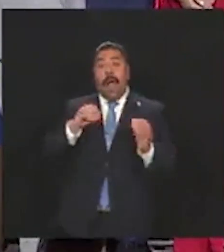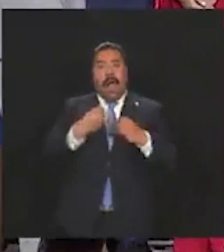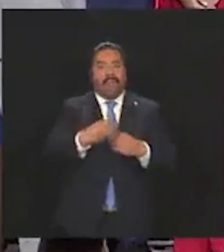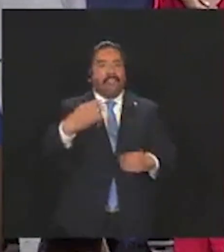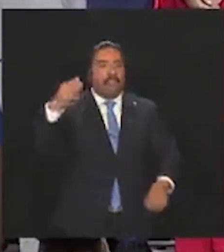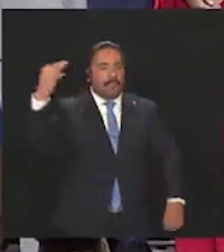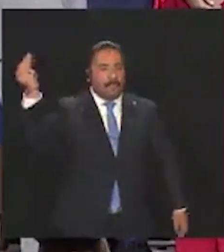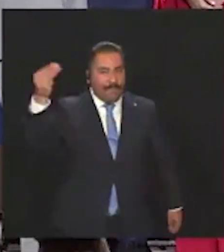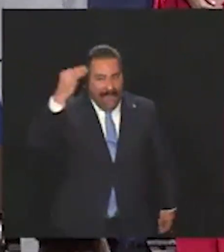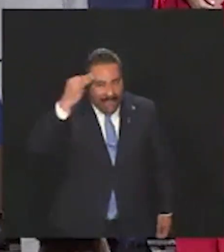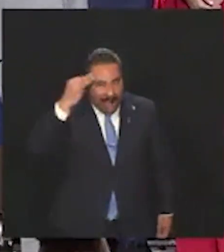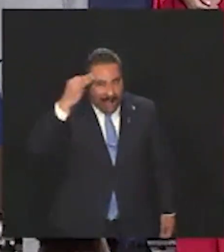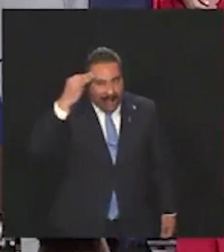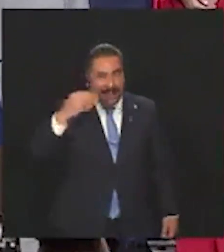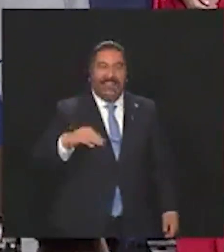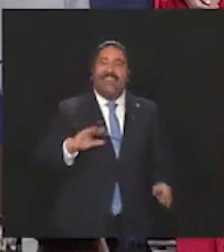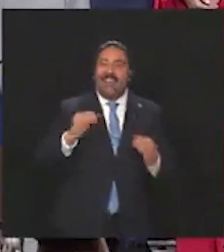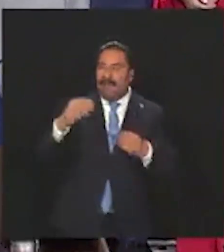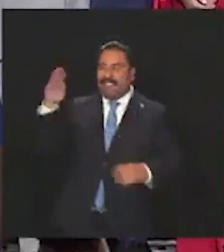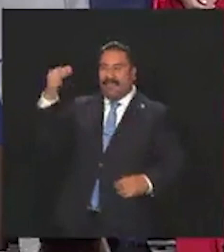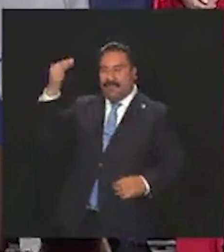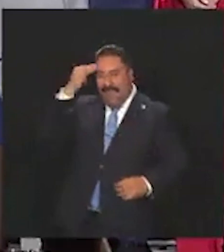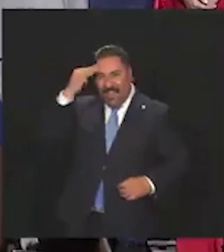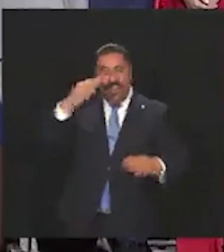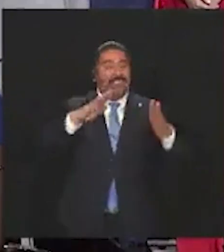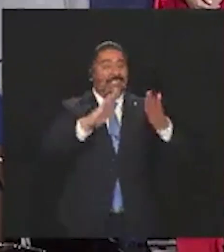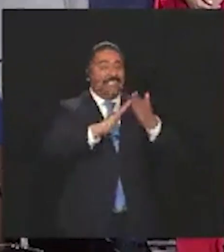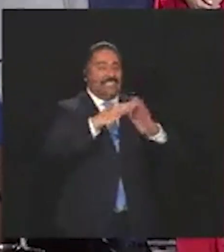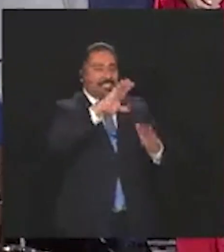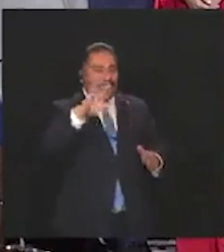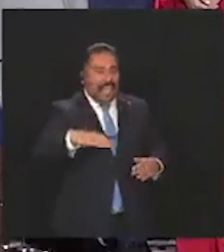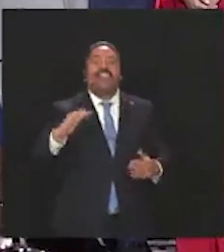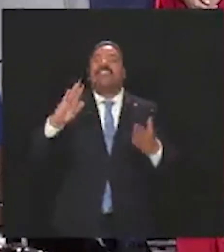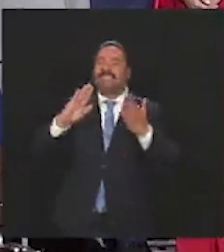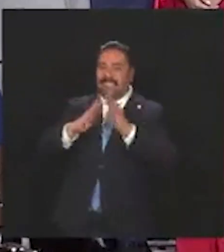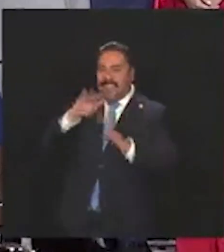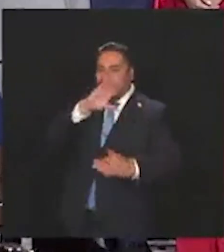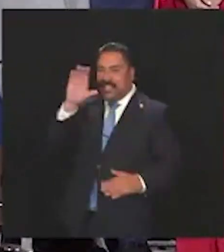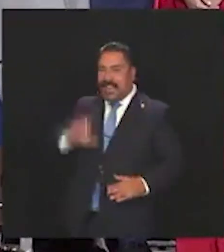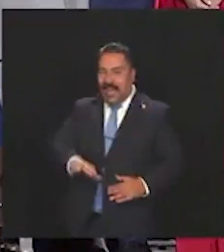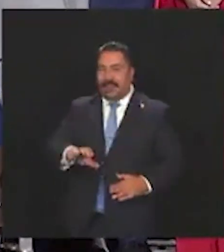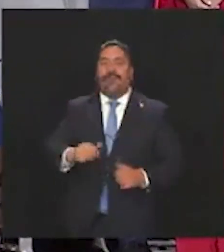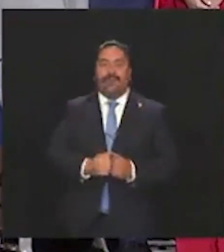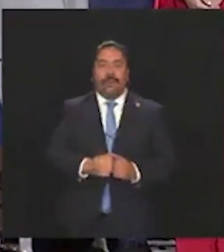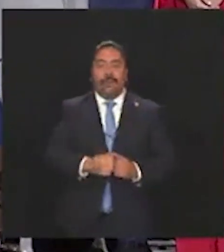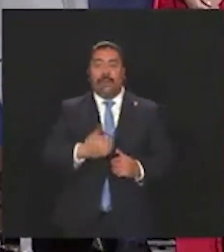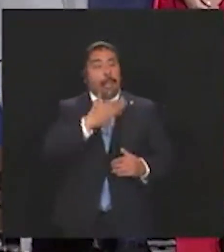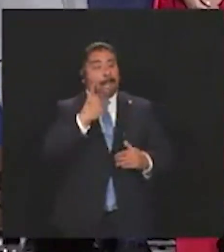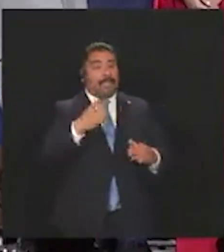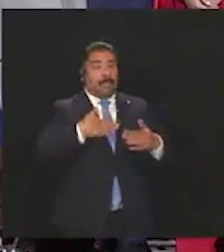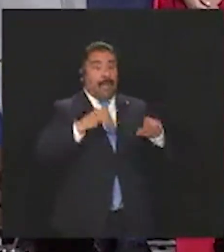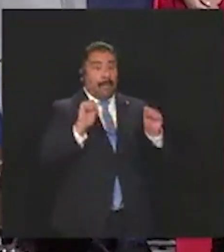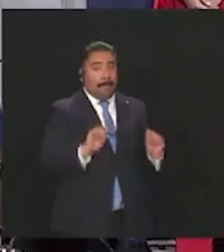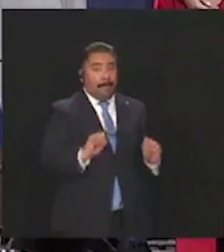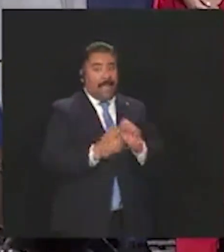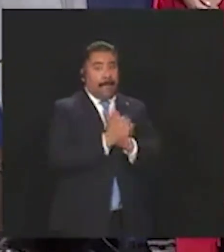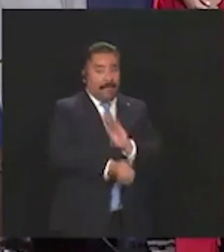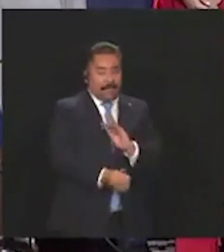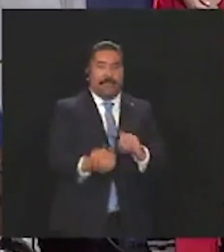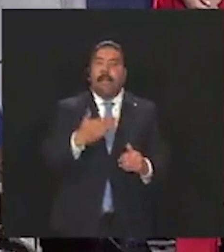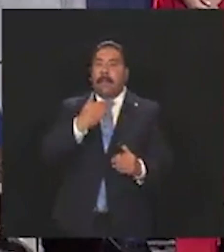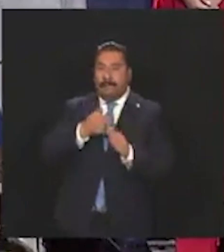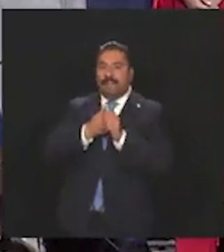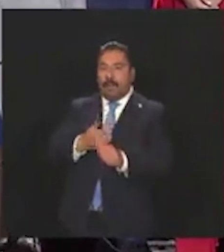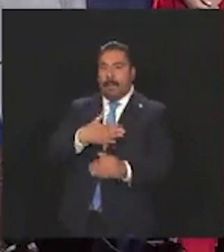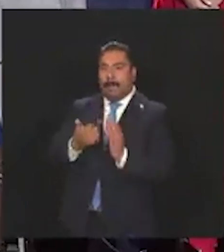mayor, the office of mayor, of the city of Chicago, city of Chicago, according to the best of my ability, according to the best of